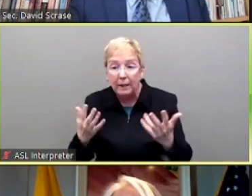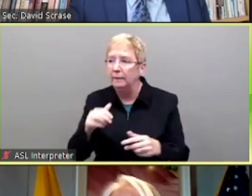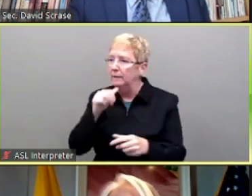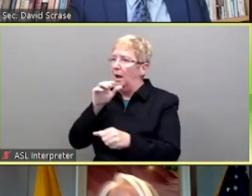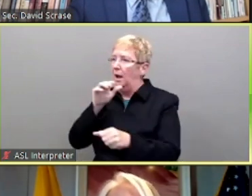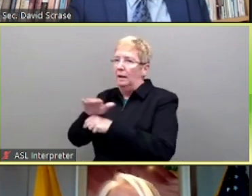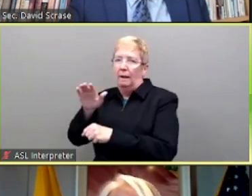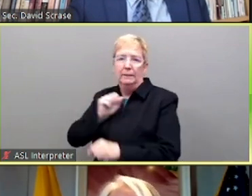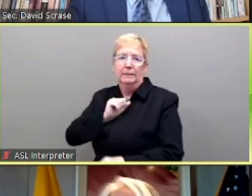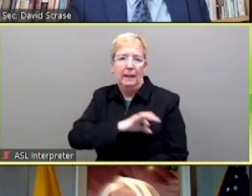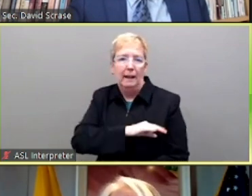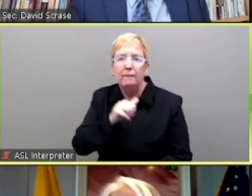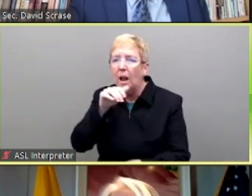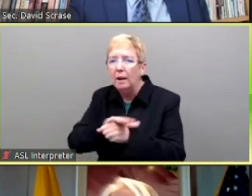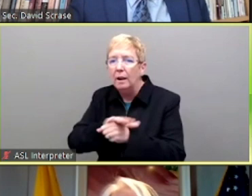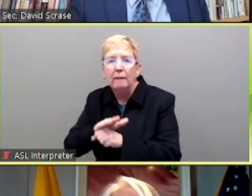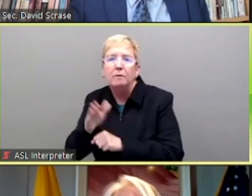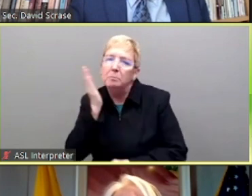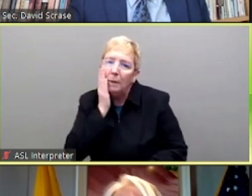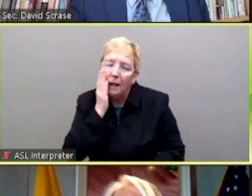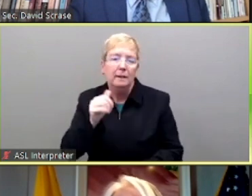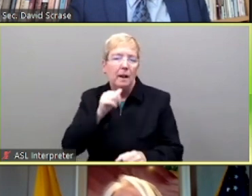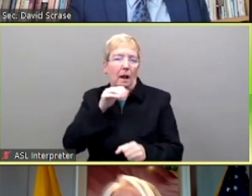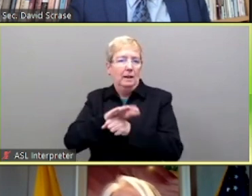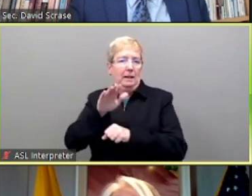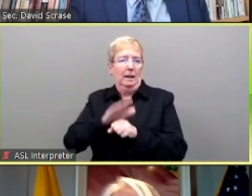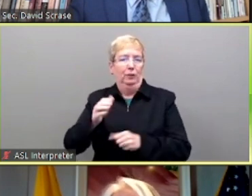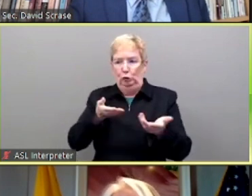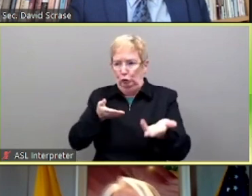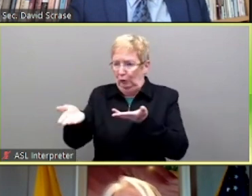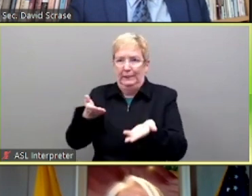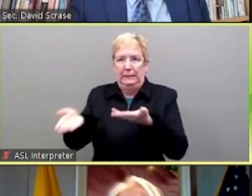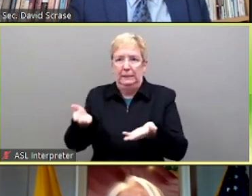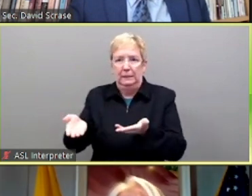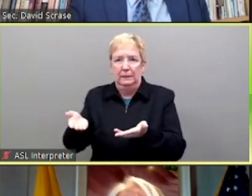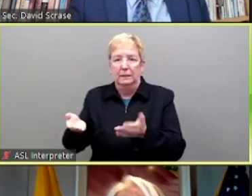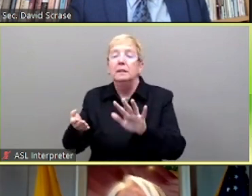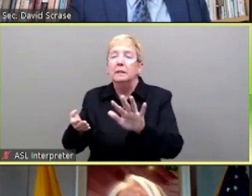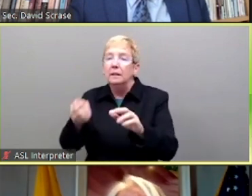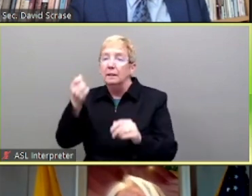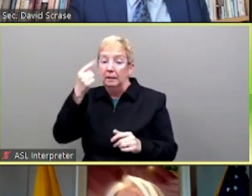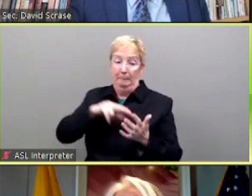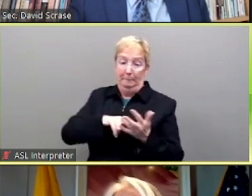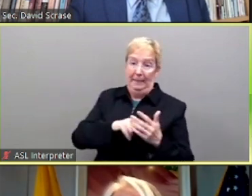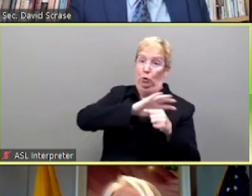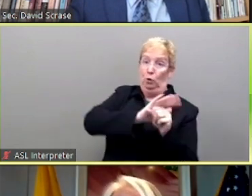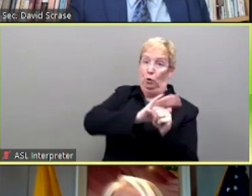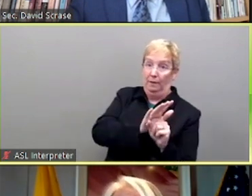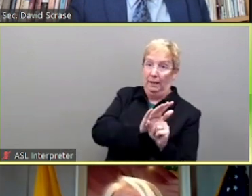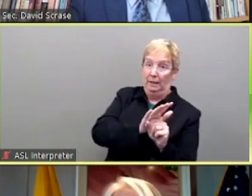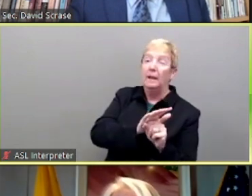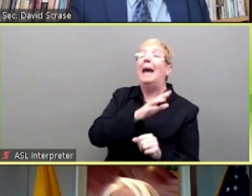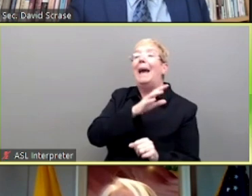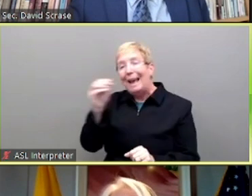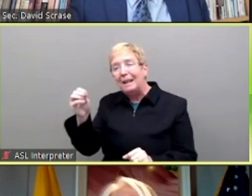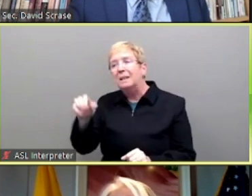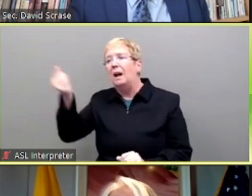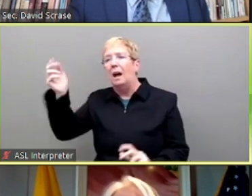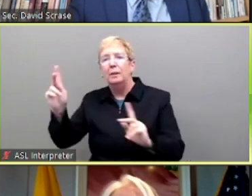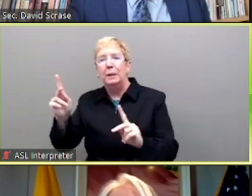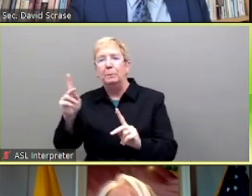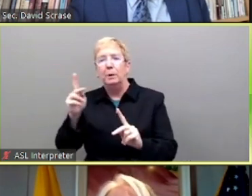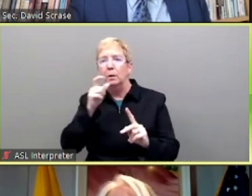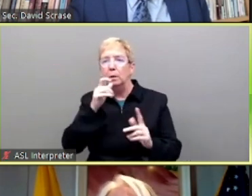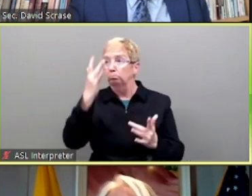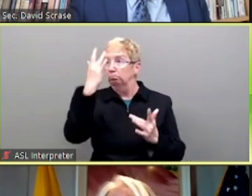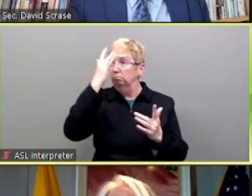there are not enough services to not only treat COVID patients, but to save the lives of other patients who